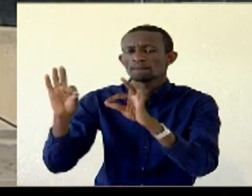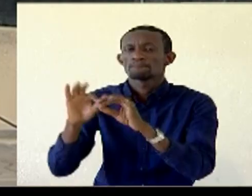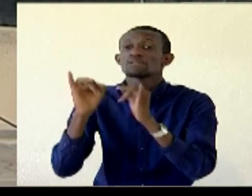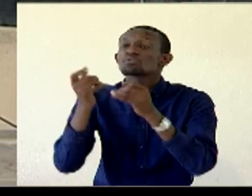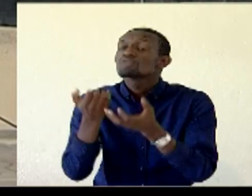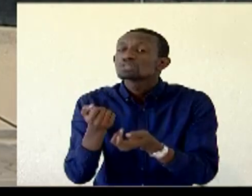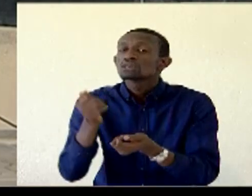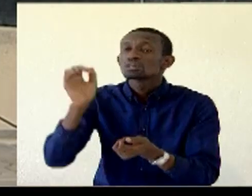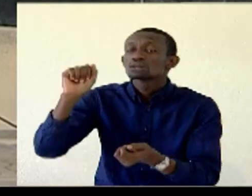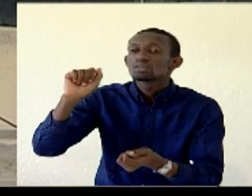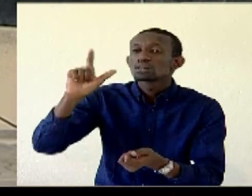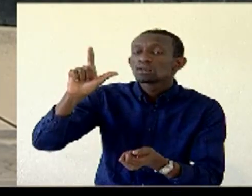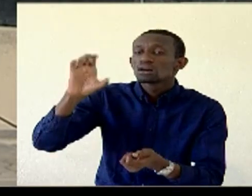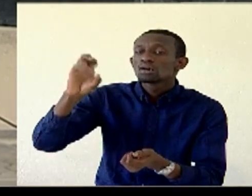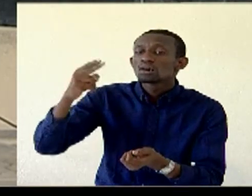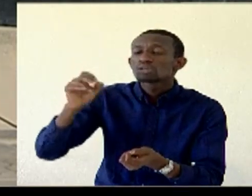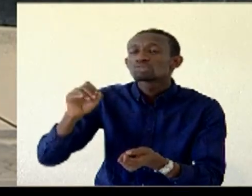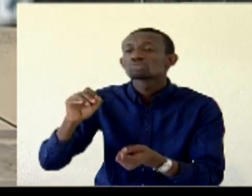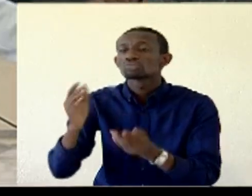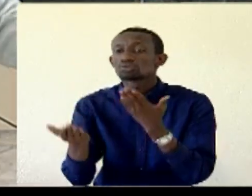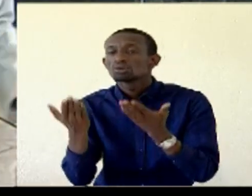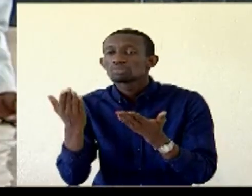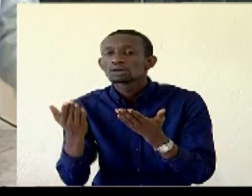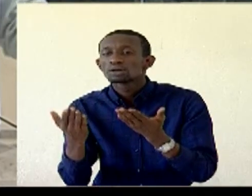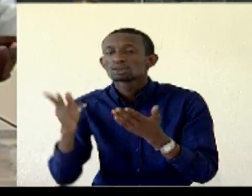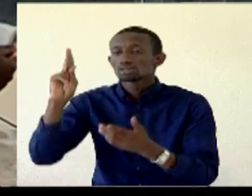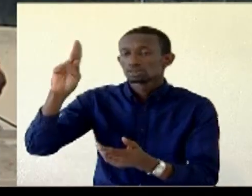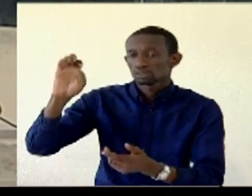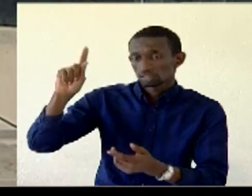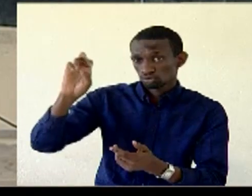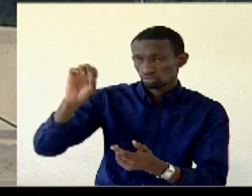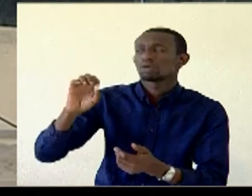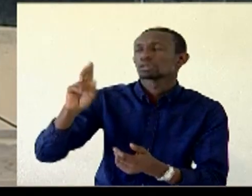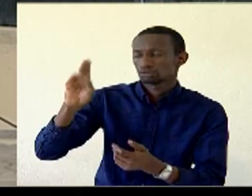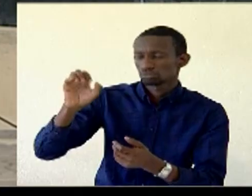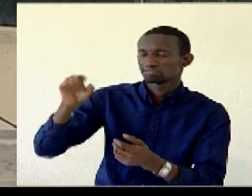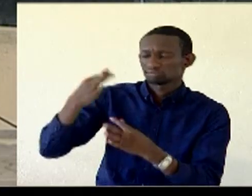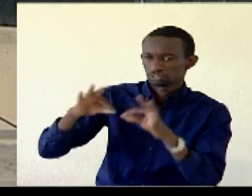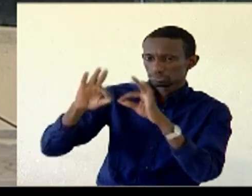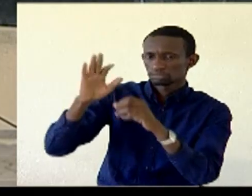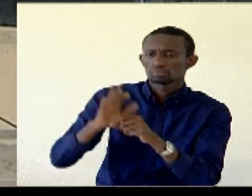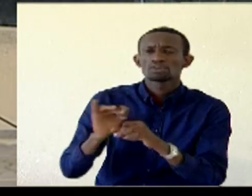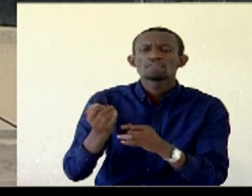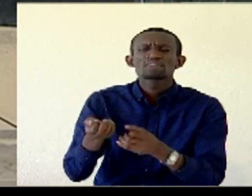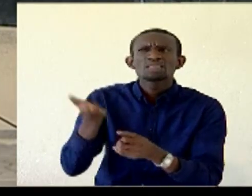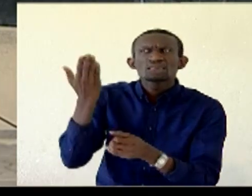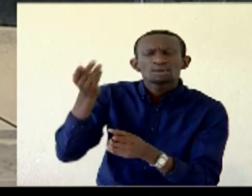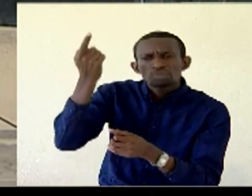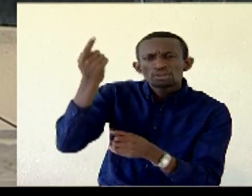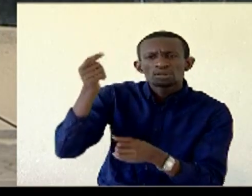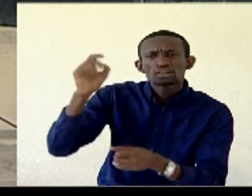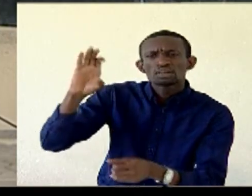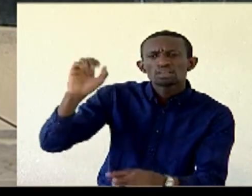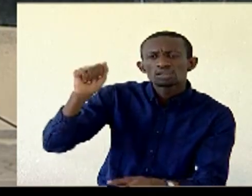a the keton takes the priority, so it will take the suffix name. When you have a carboxylic acid, and